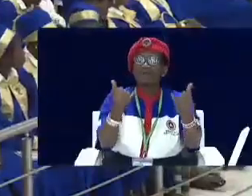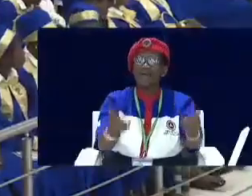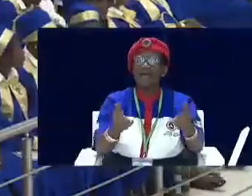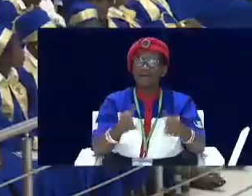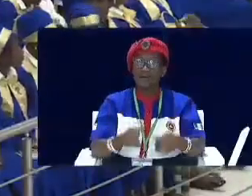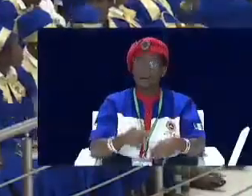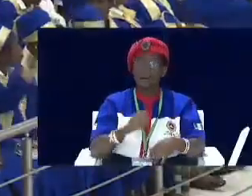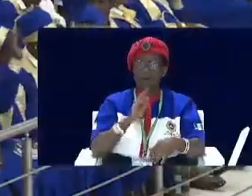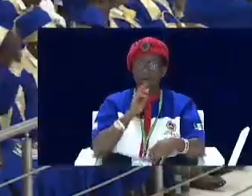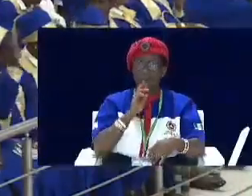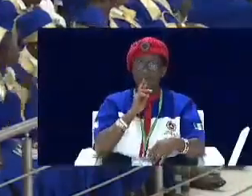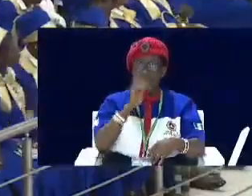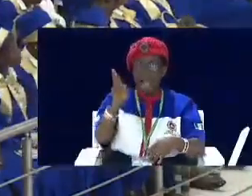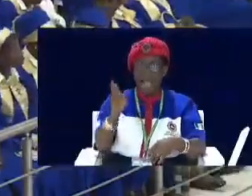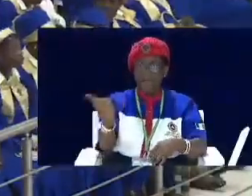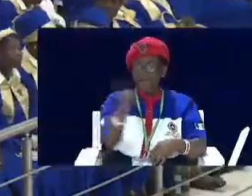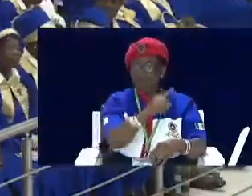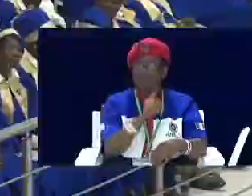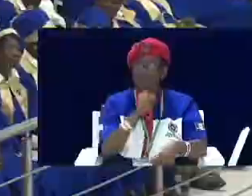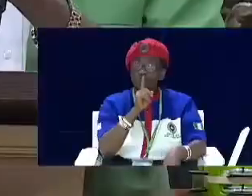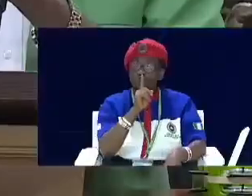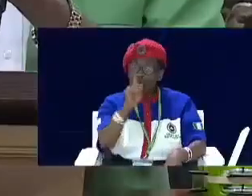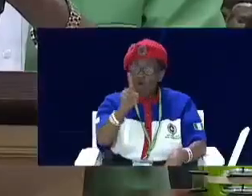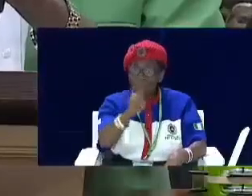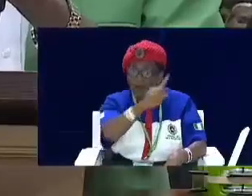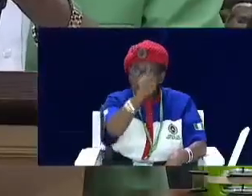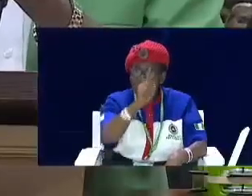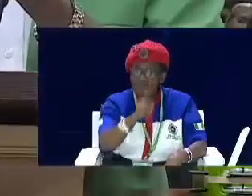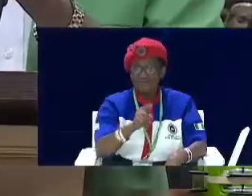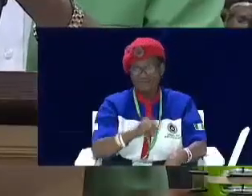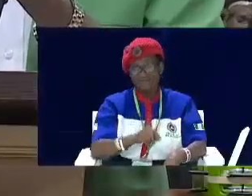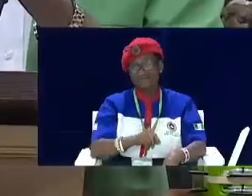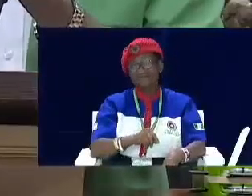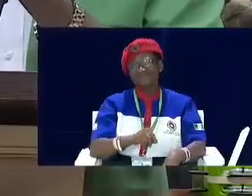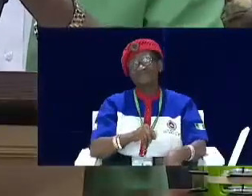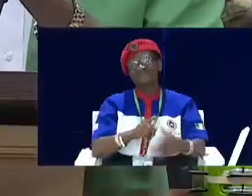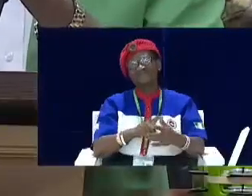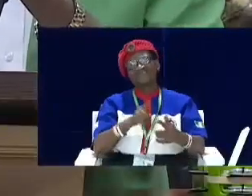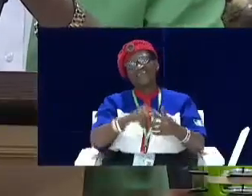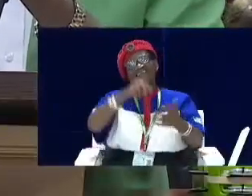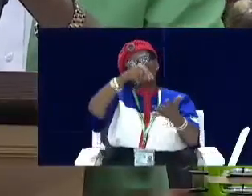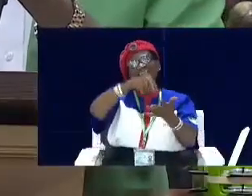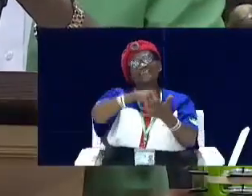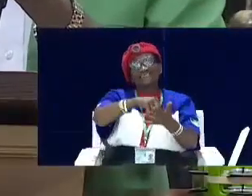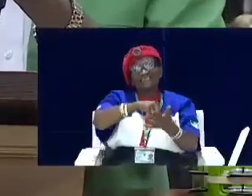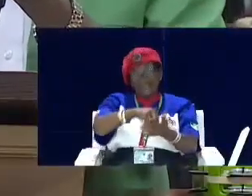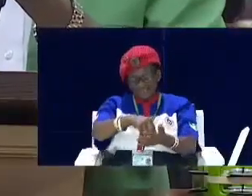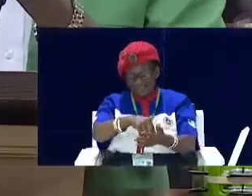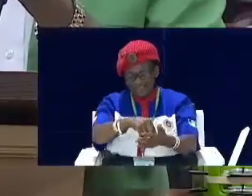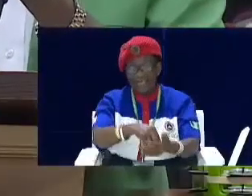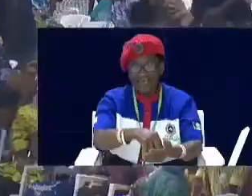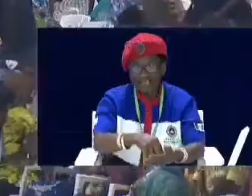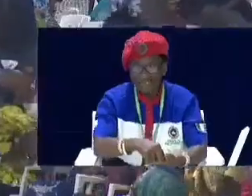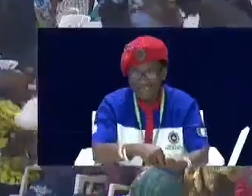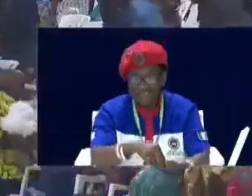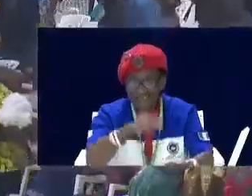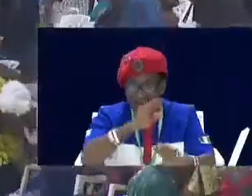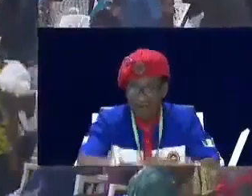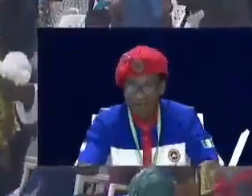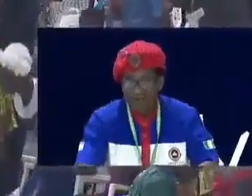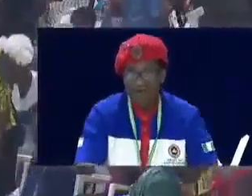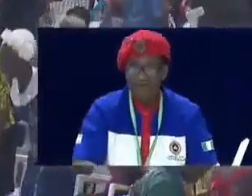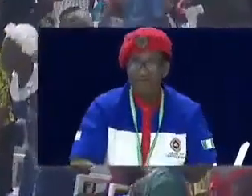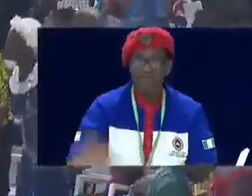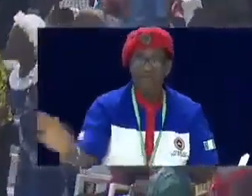you sure? Then stand on your feet and cry to